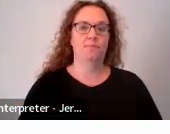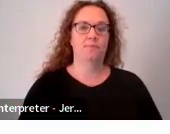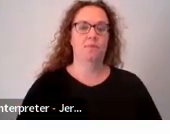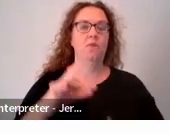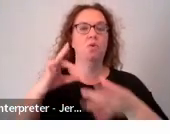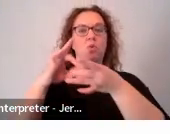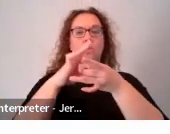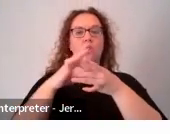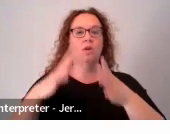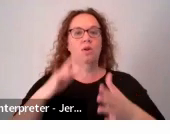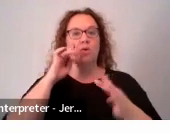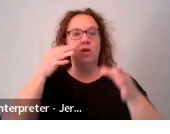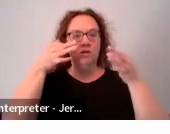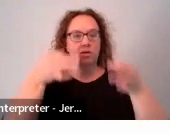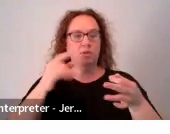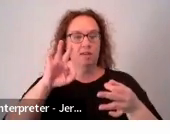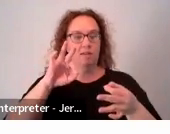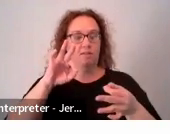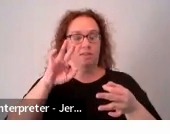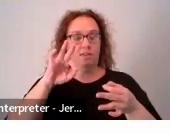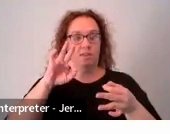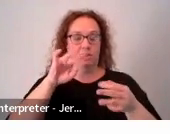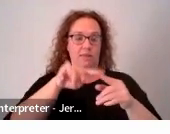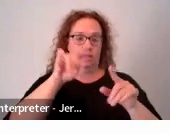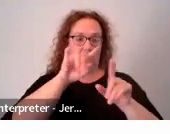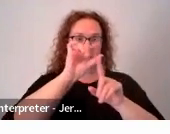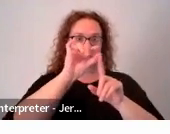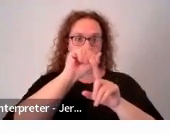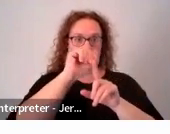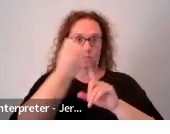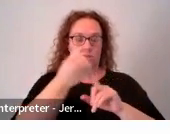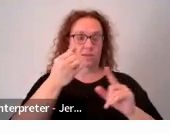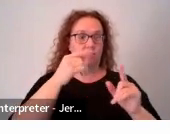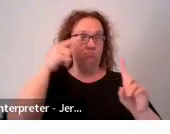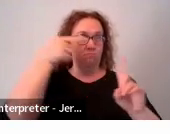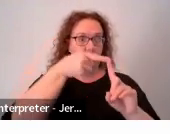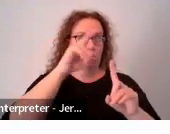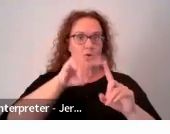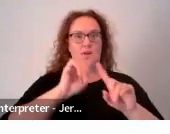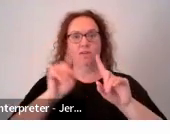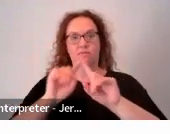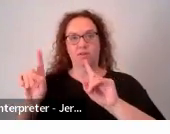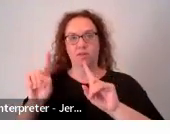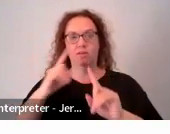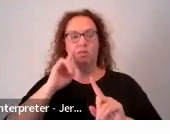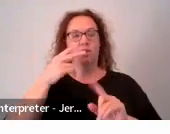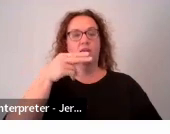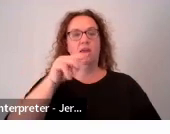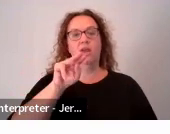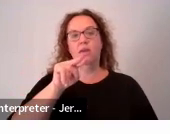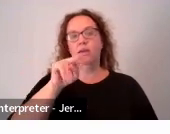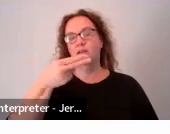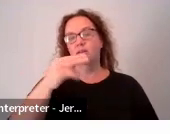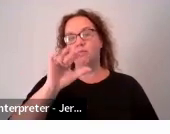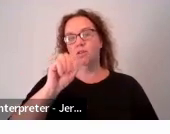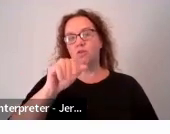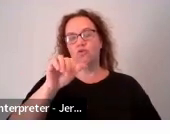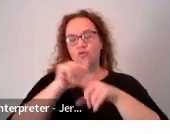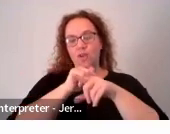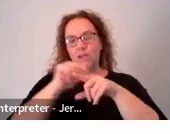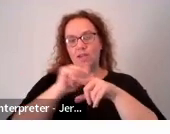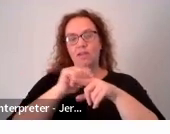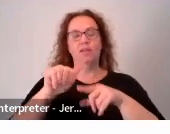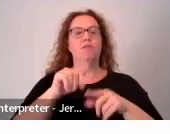Coordinator determines if issues are systemic or isolated and identifies areas for improvement, such as MCO training, remediation